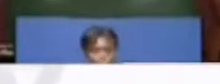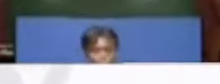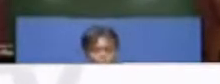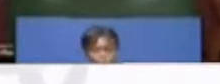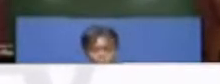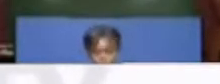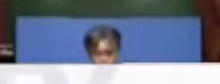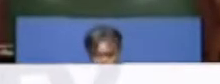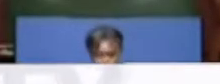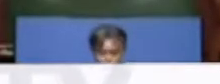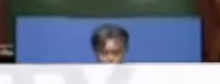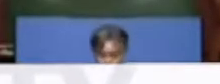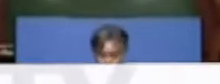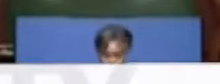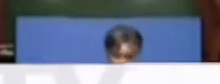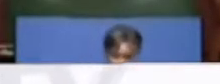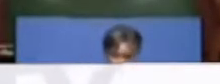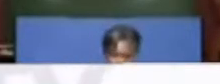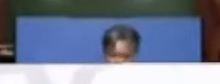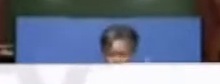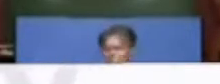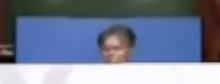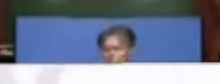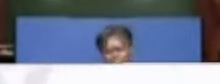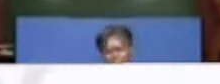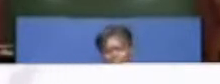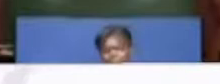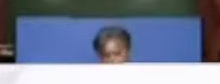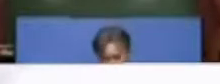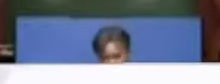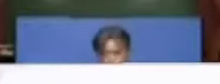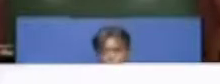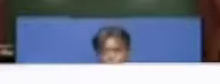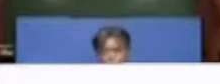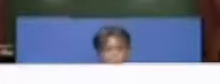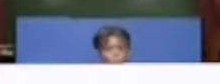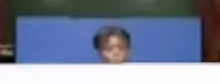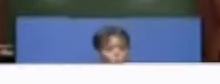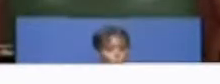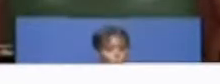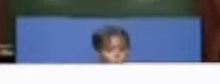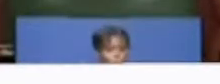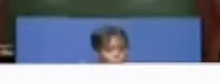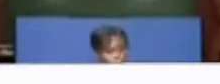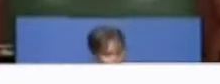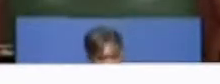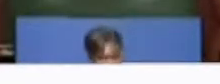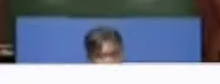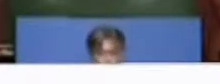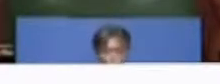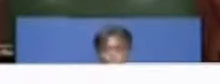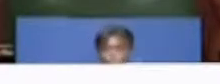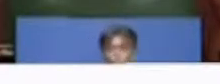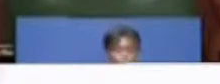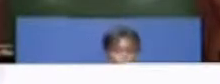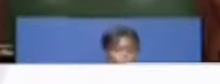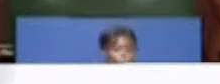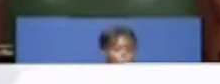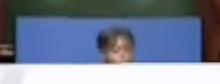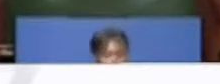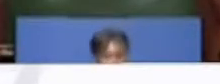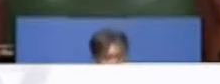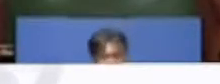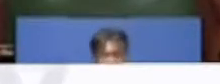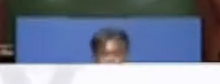grappled with little success. And even though we have made progress in the mitigation of drought, the progress has not been fast